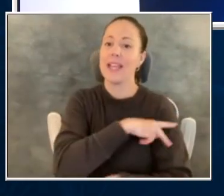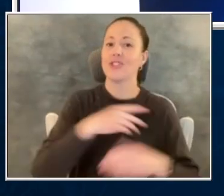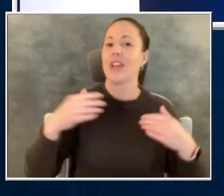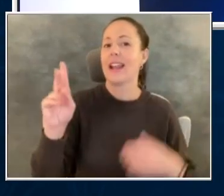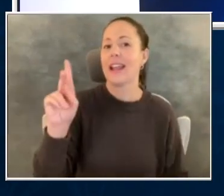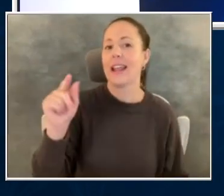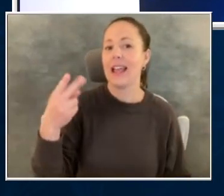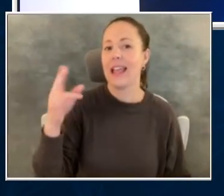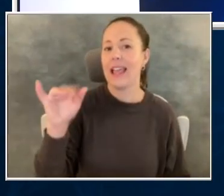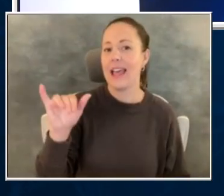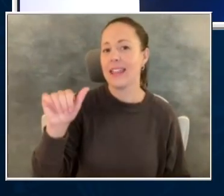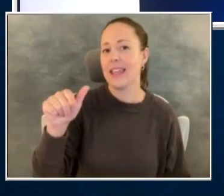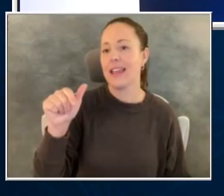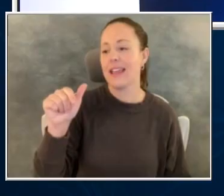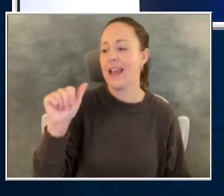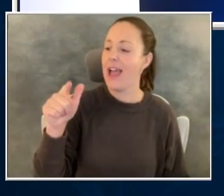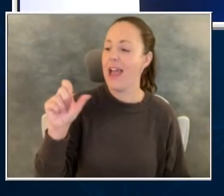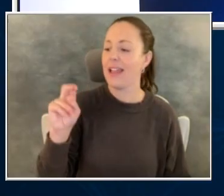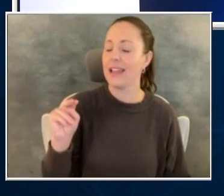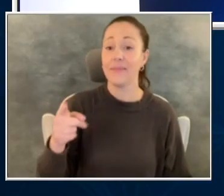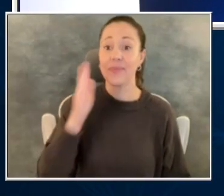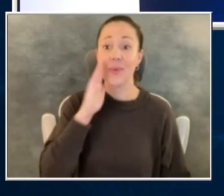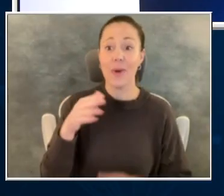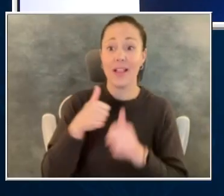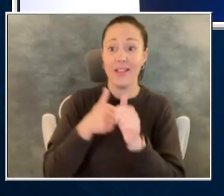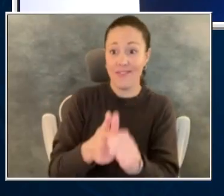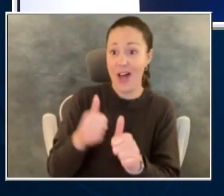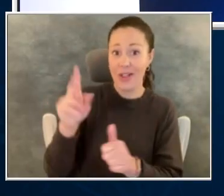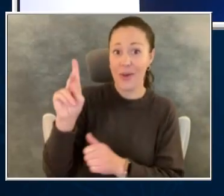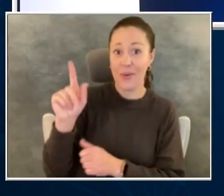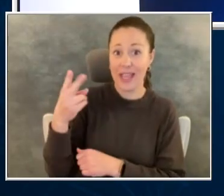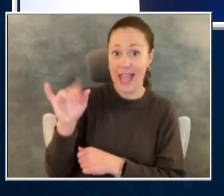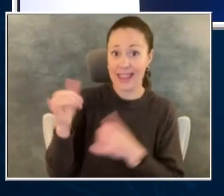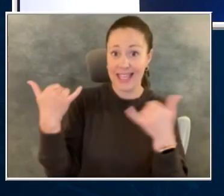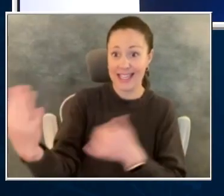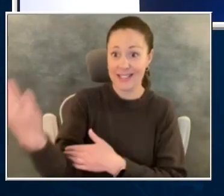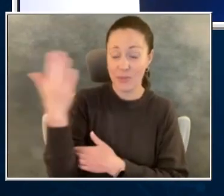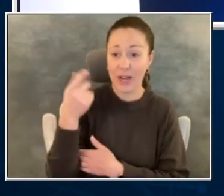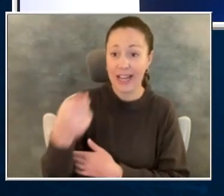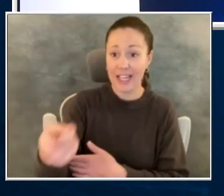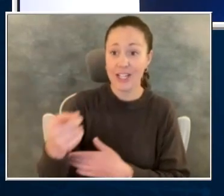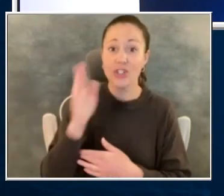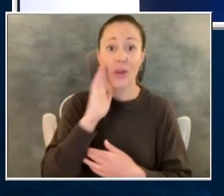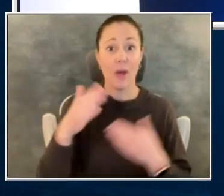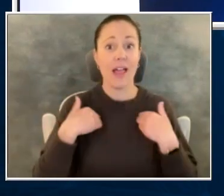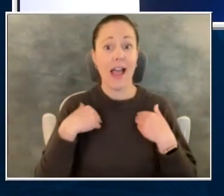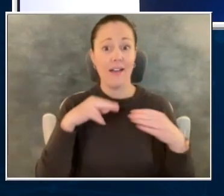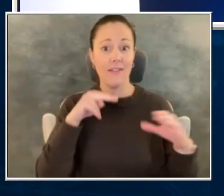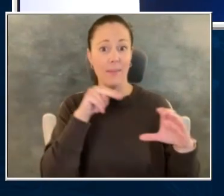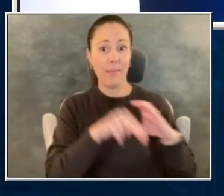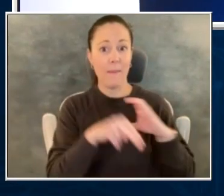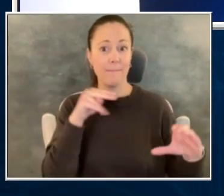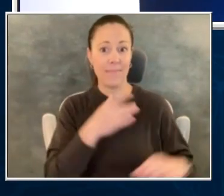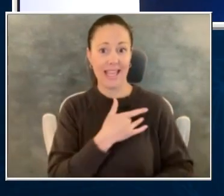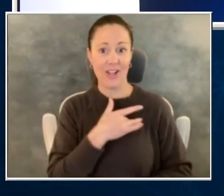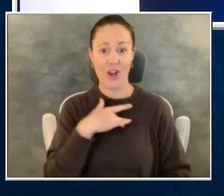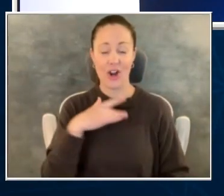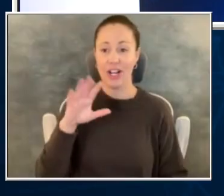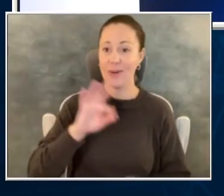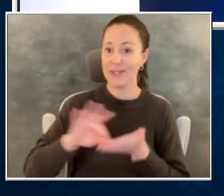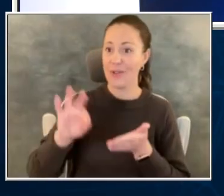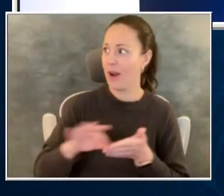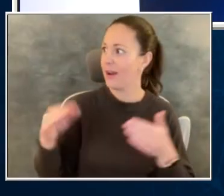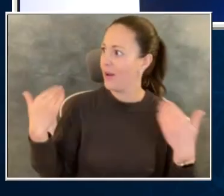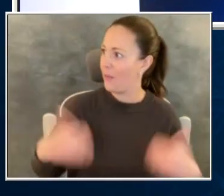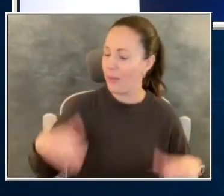Kathy is going to let us follow her along this morning as she gets a cardio score. Man, talk about invasive. Thank you for letting us come with